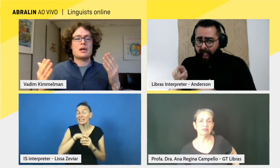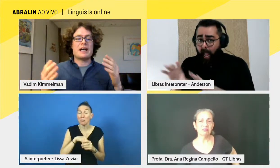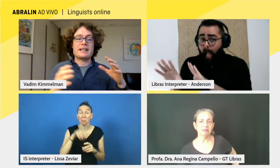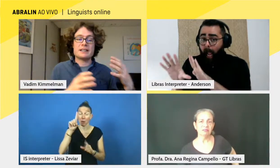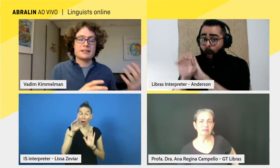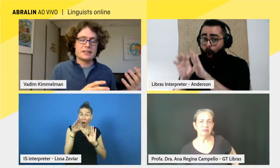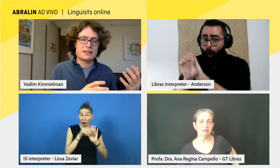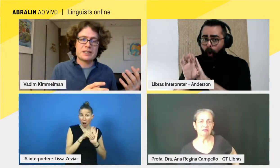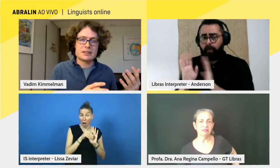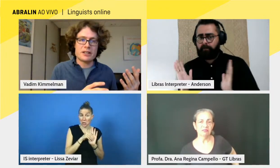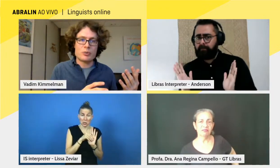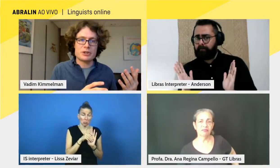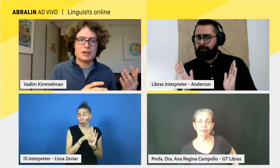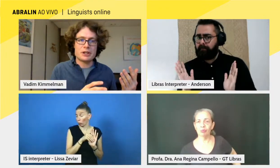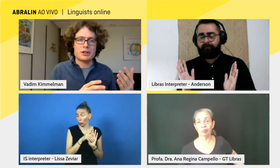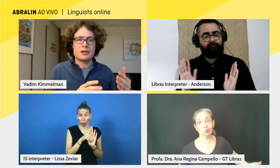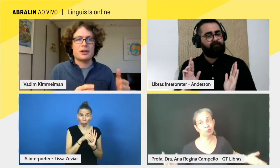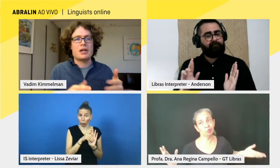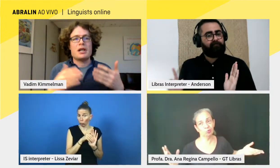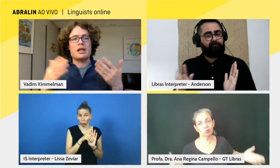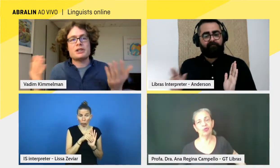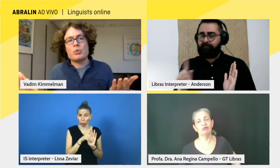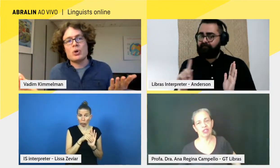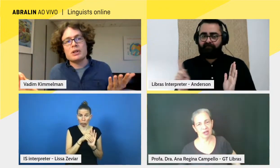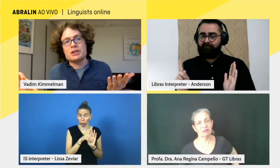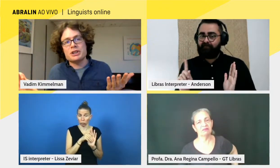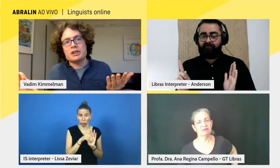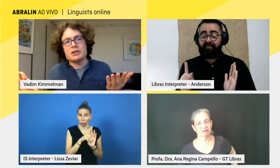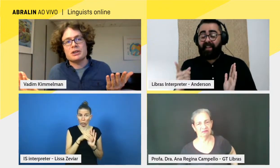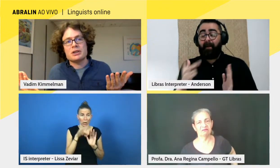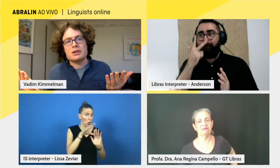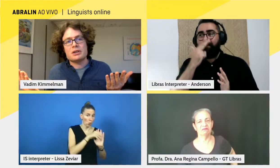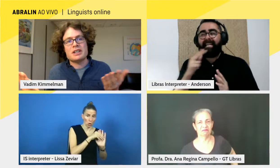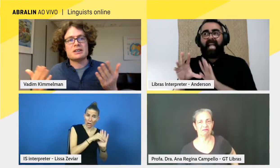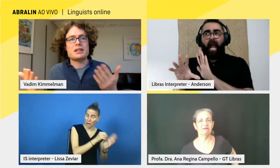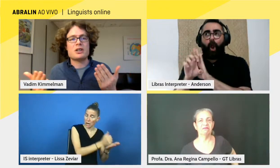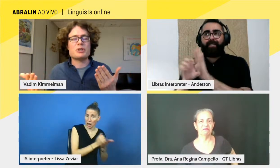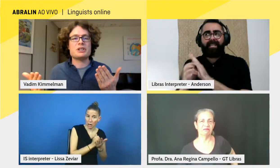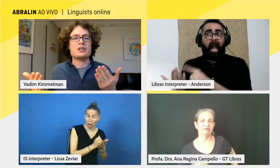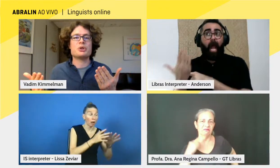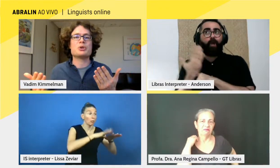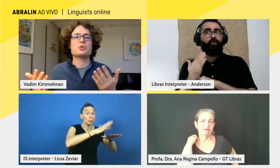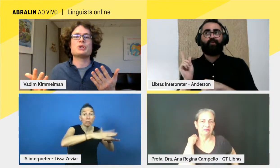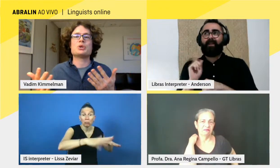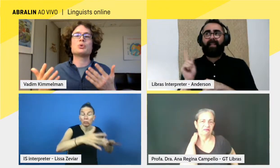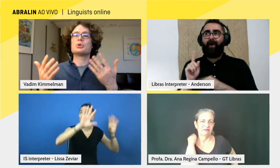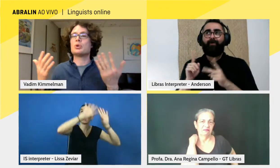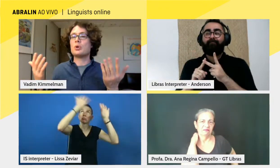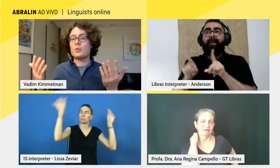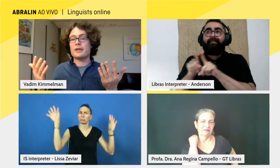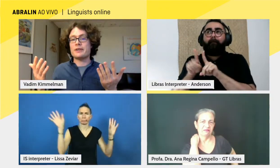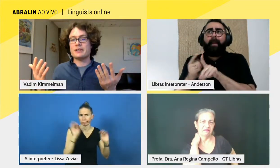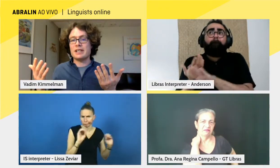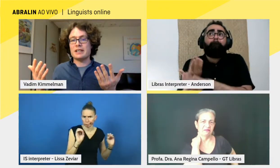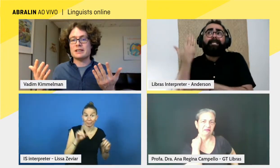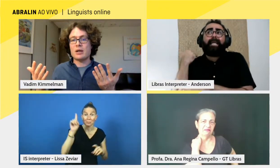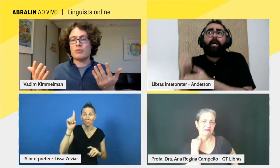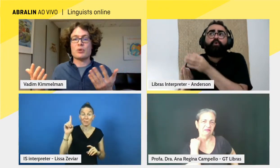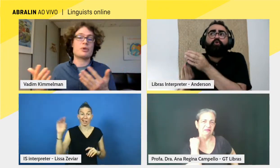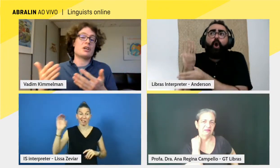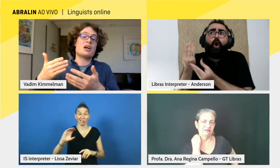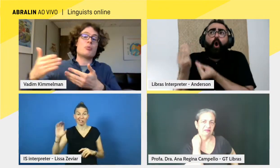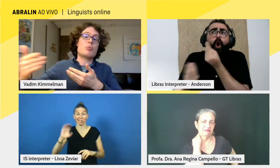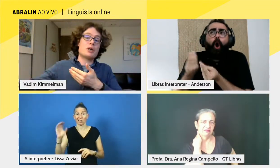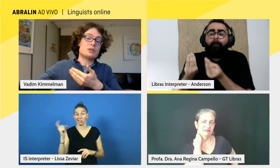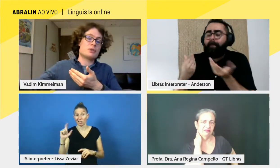So iconicity doesn't help us here. Etymology doesn't help us here because we don't know where the signs